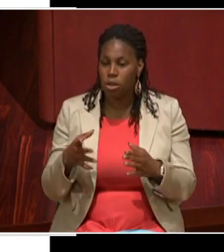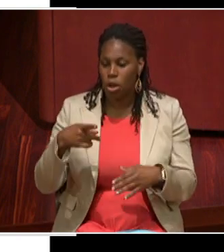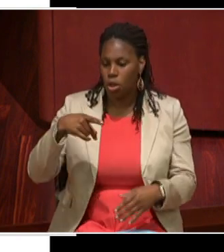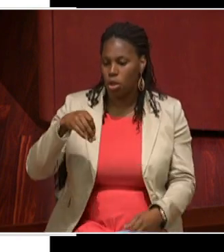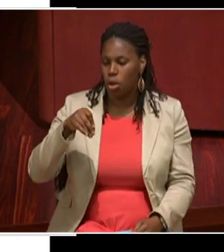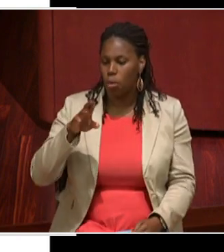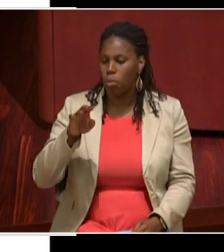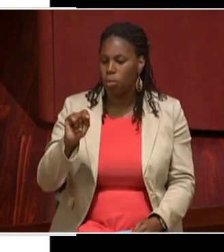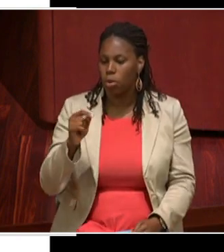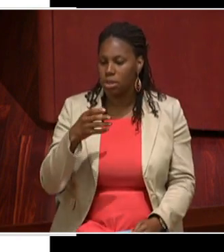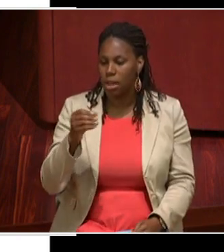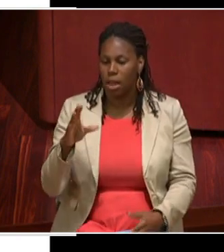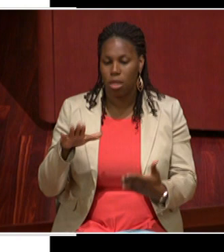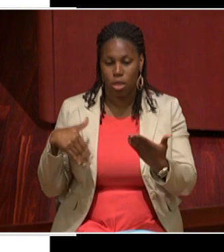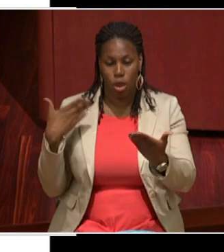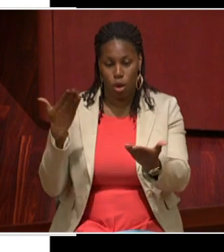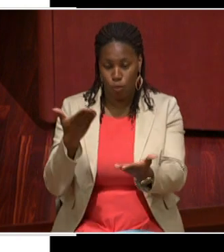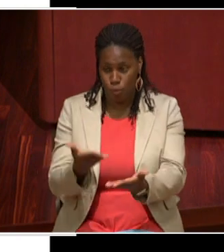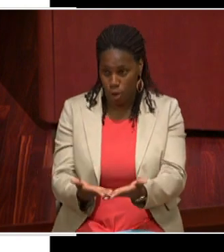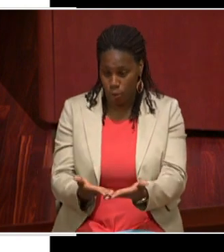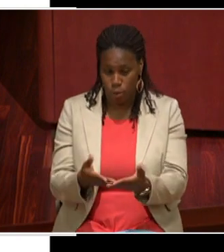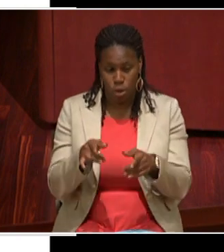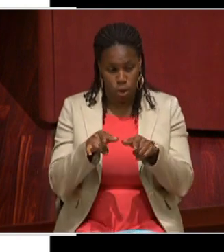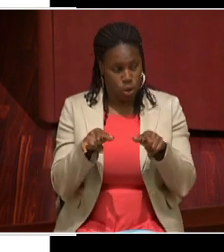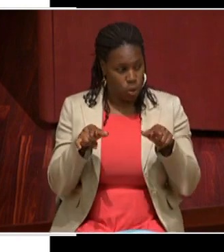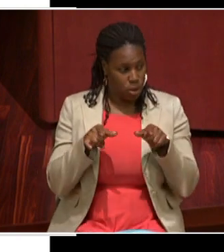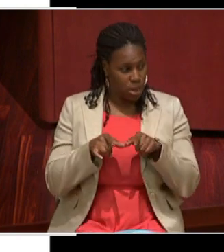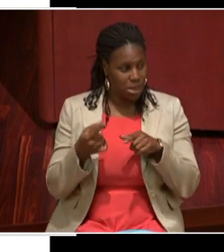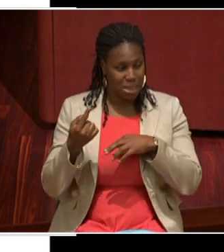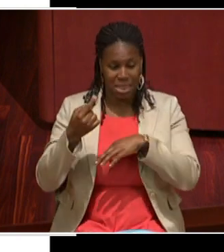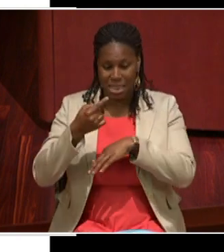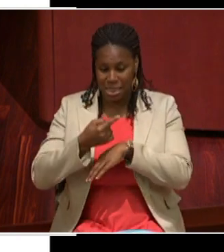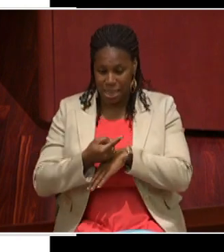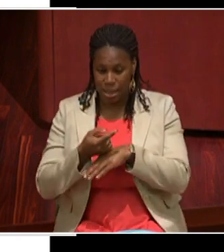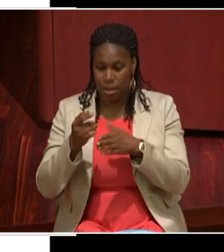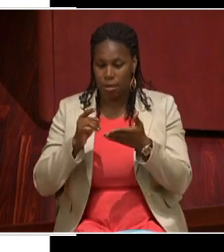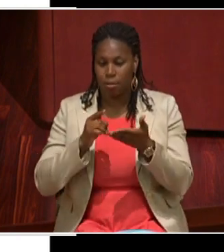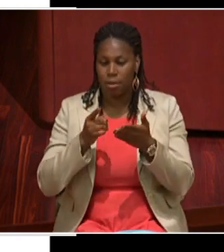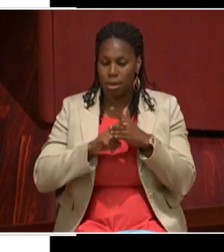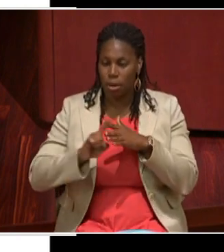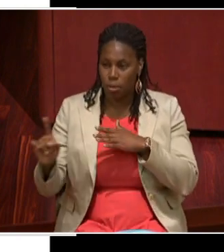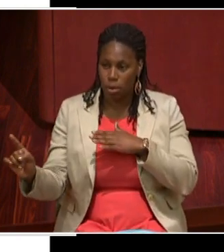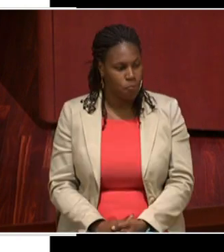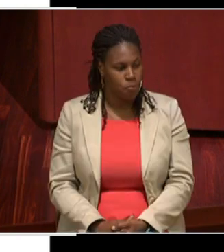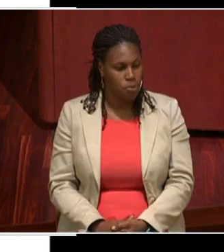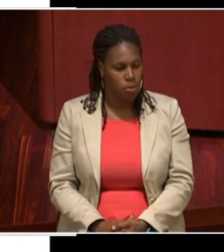and arrival and embarkation, date of departure, and the date of arrival.